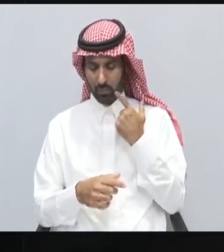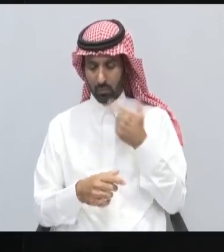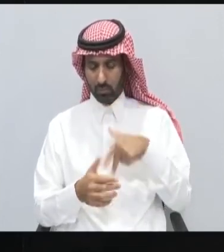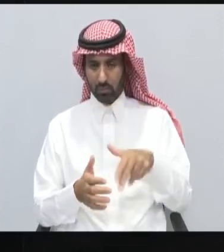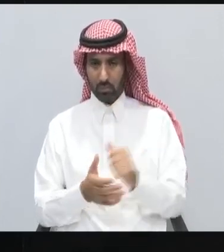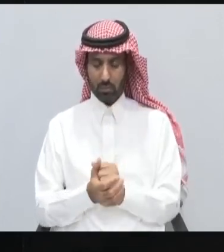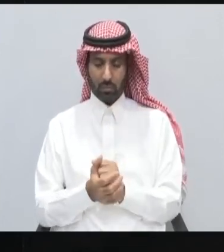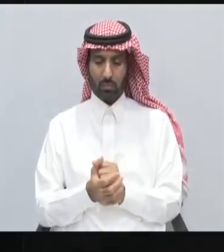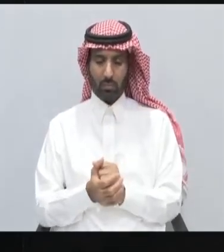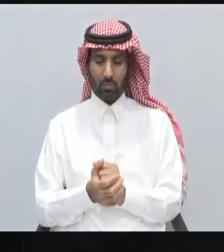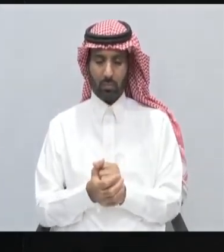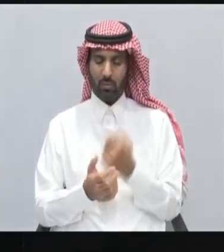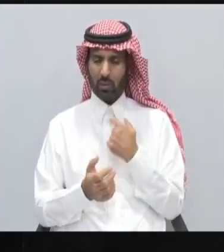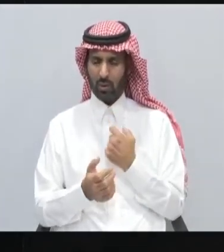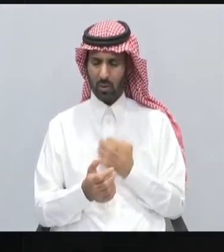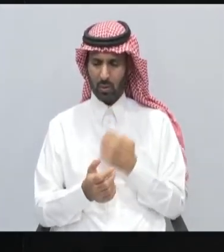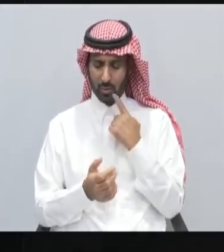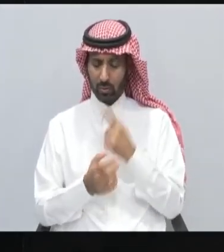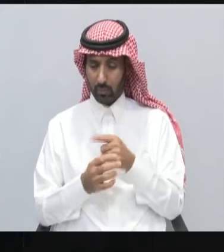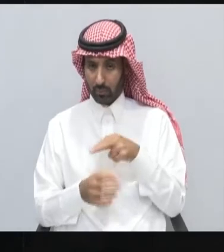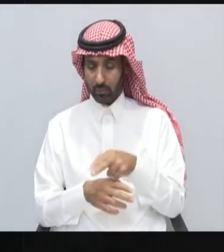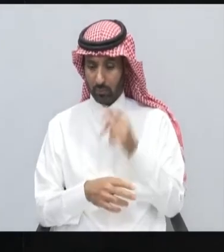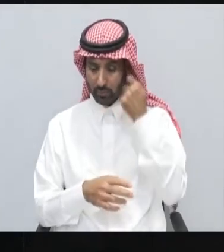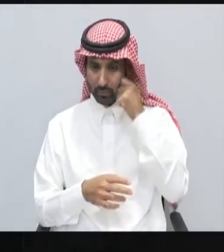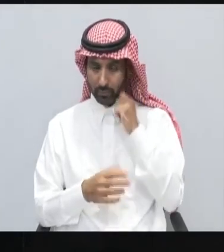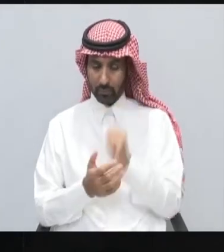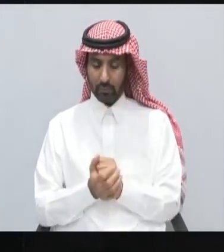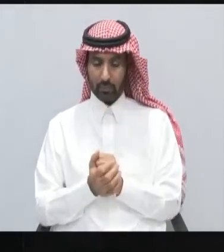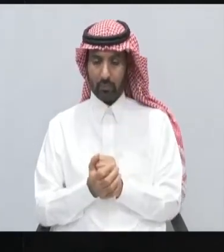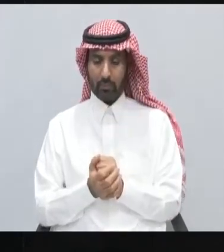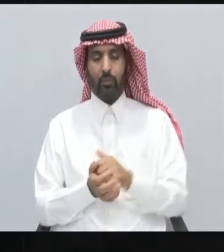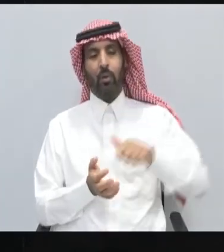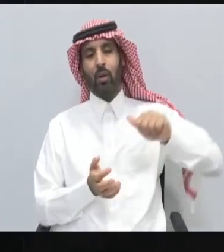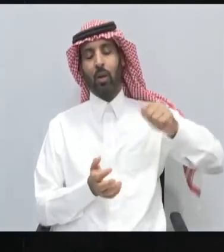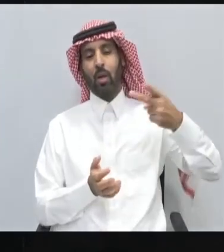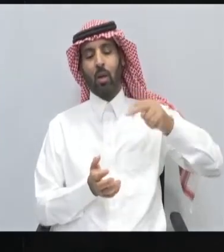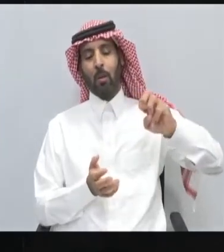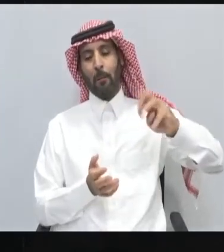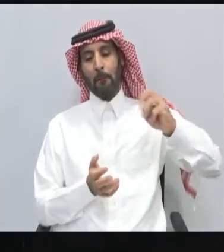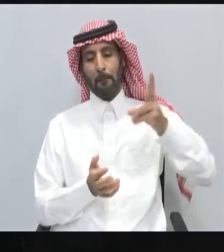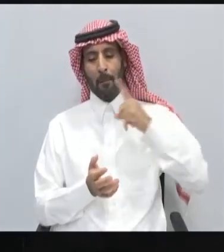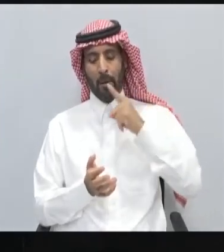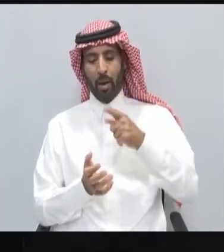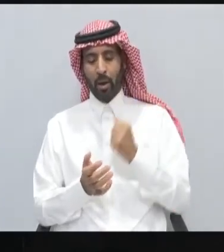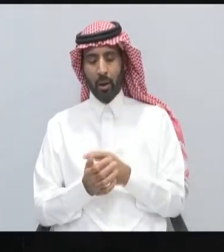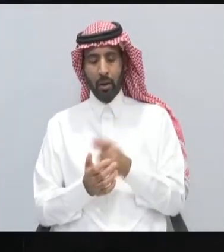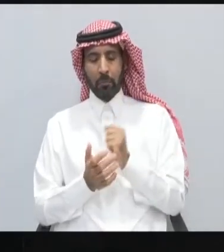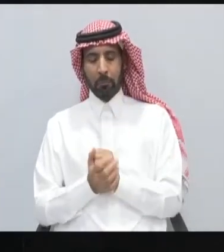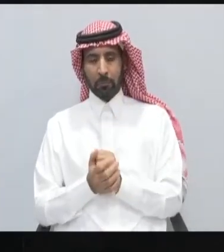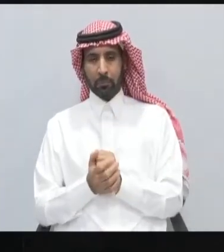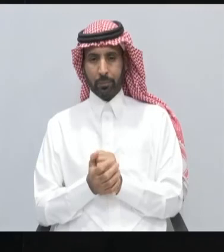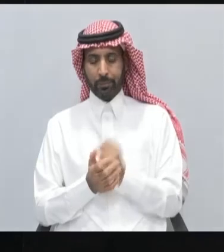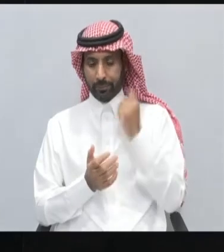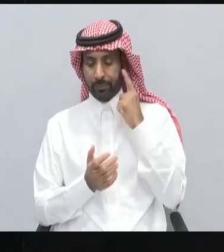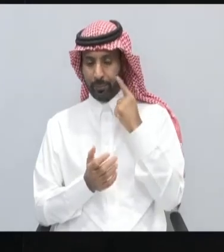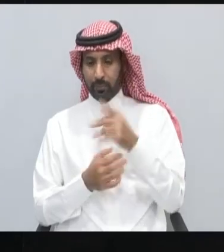she misses. She misses her sisters. Ahmed, for example, my cousin, the thing